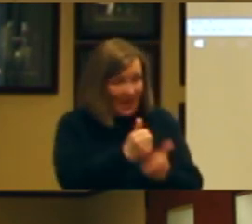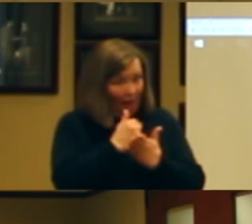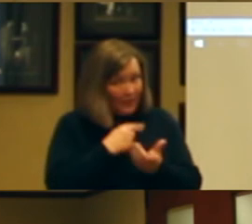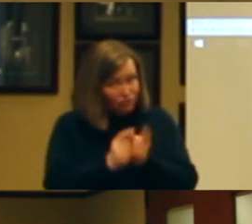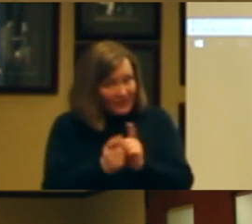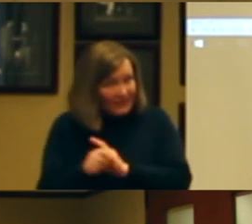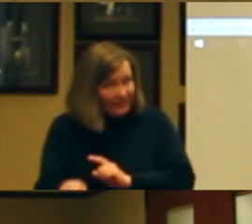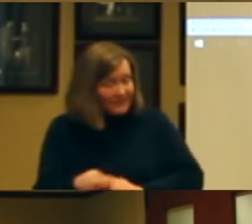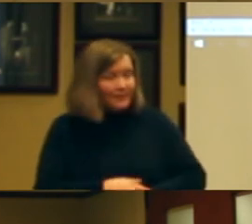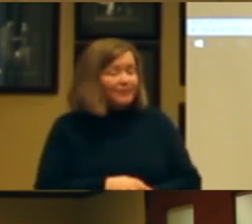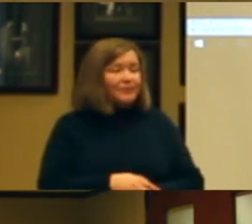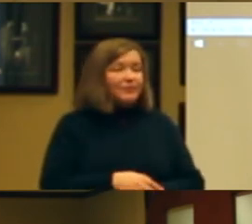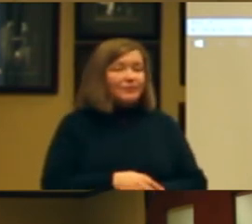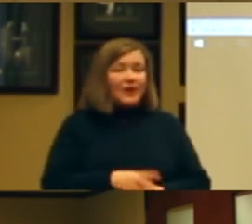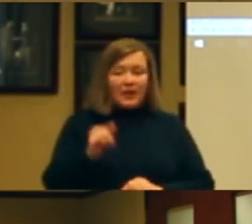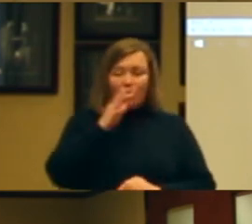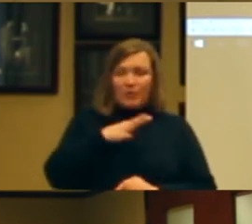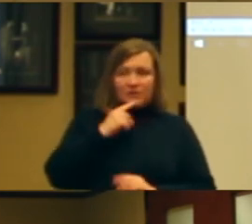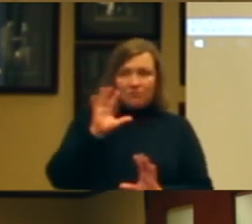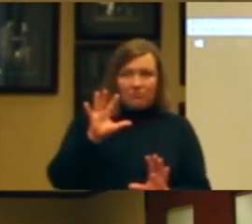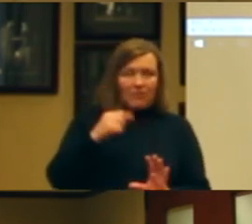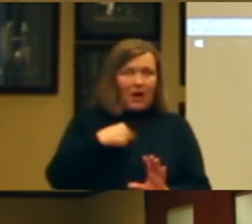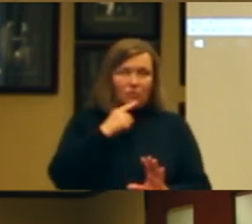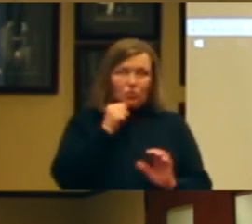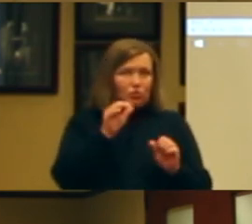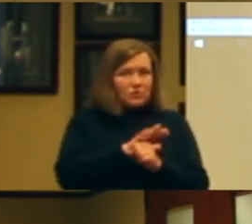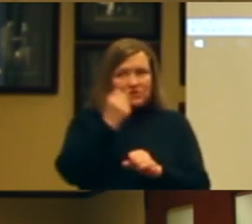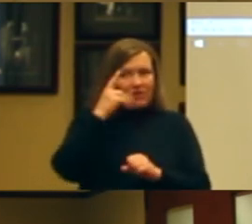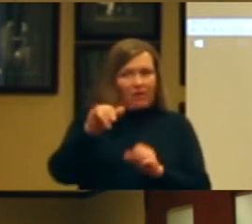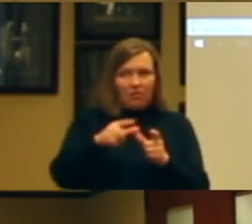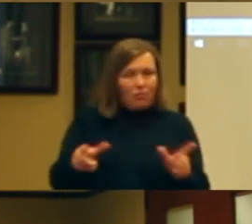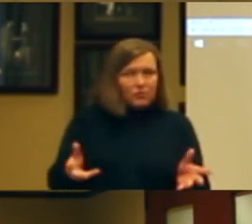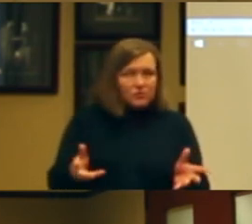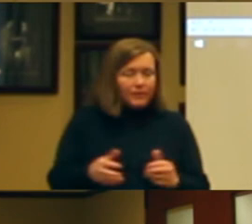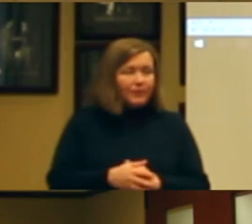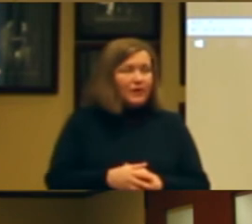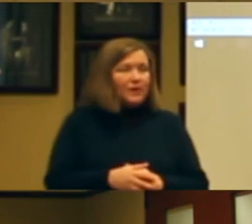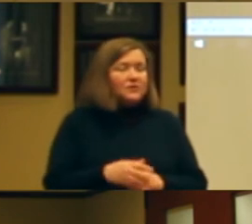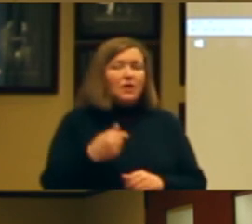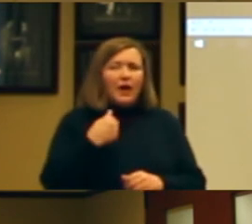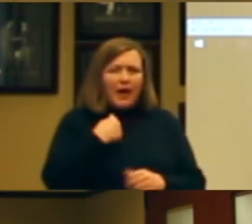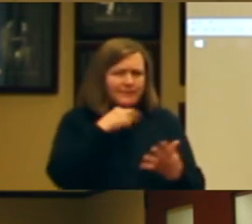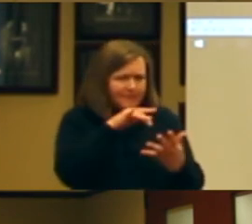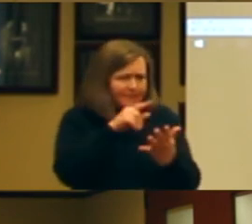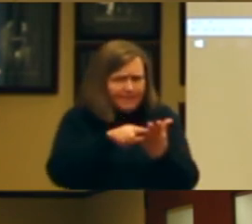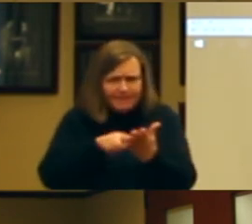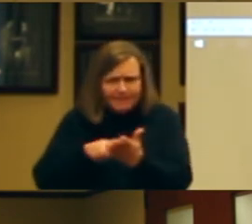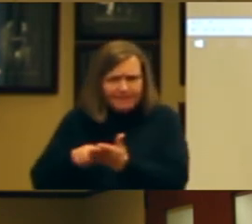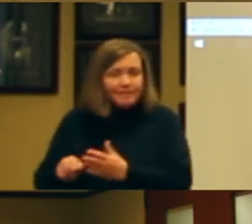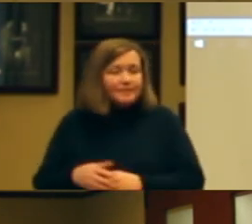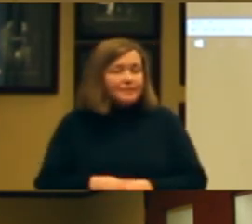me translate that. And she said, I really don't understand that language. So doing research, I